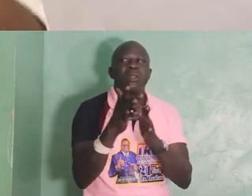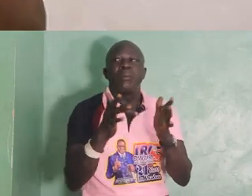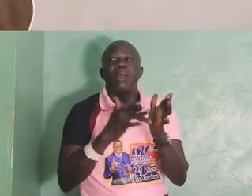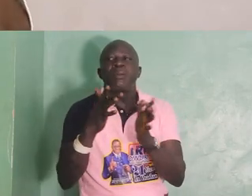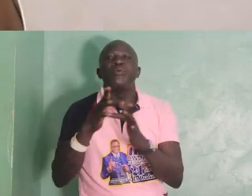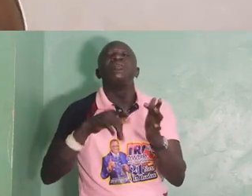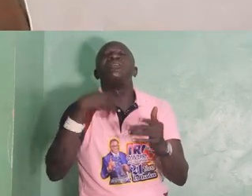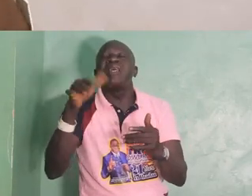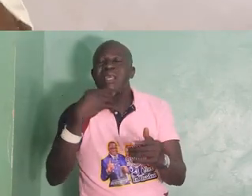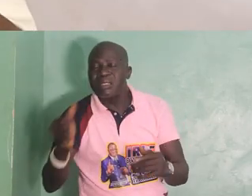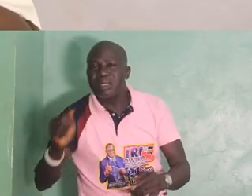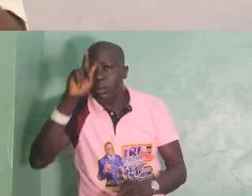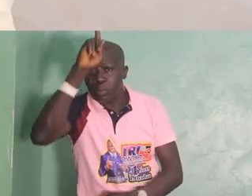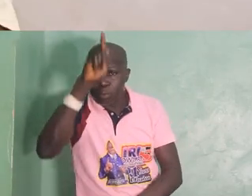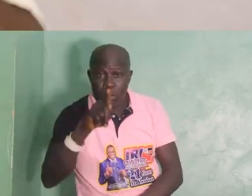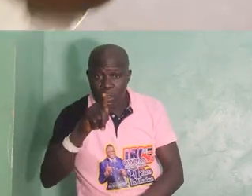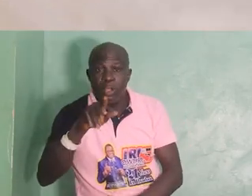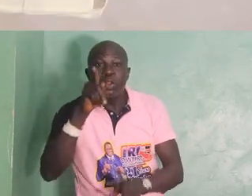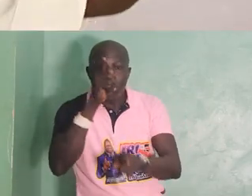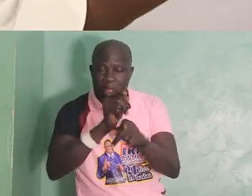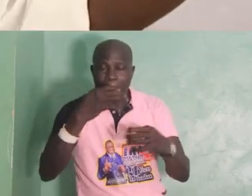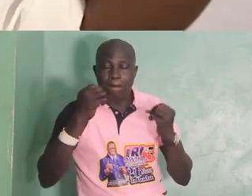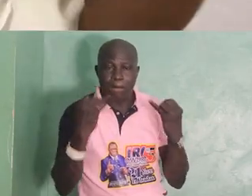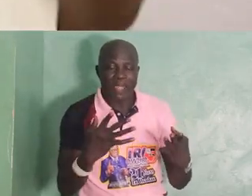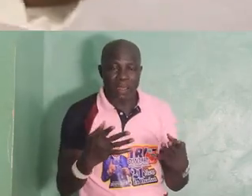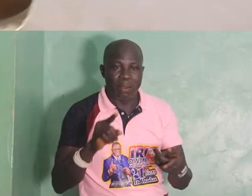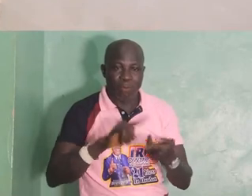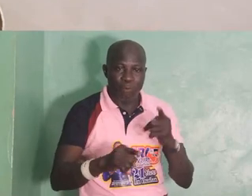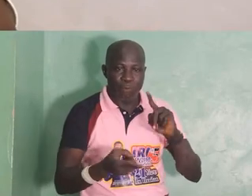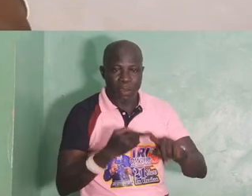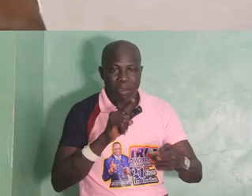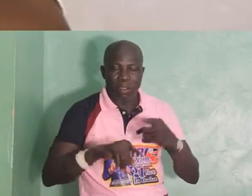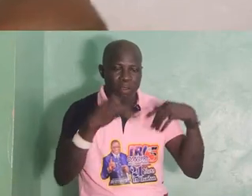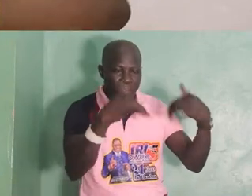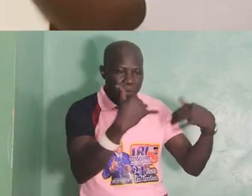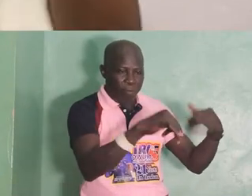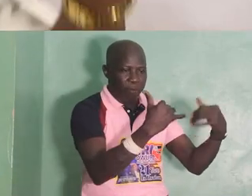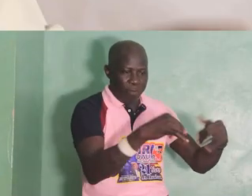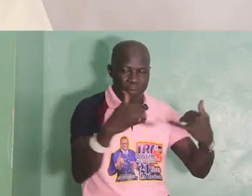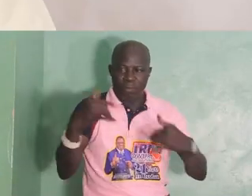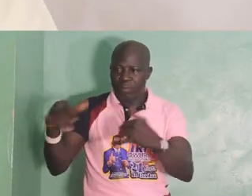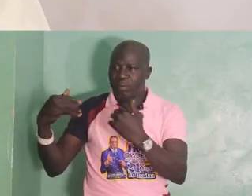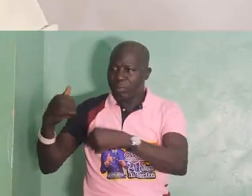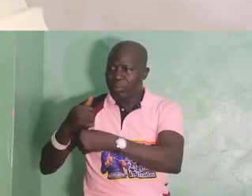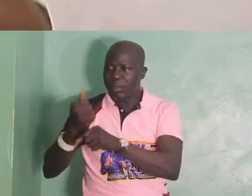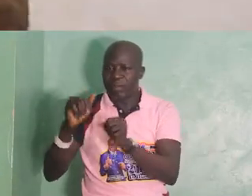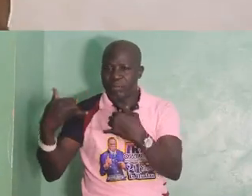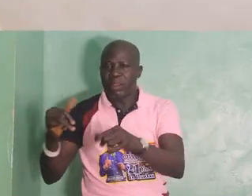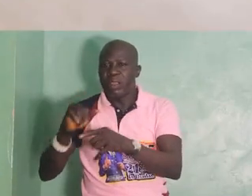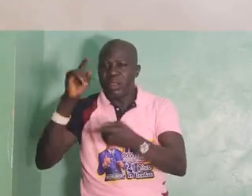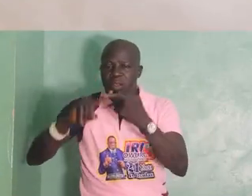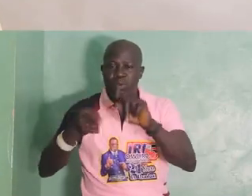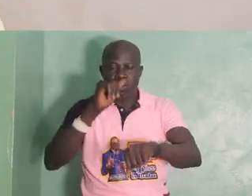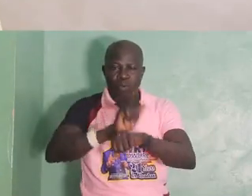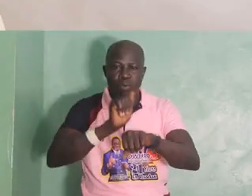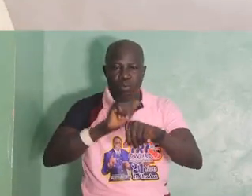pe enikan soso. A person talking lore to po. That you have much friends. But him belu so re. You as you make friends with this, you make friends with them. Ni se o lore.